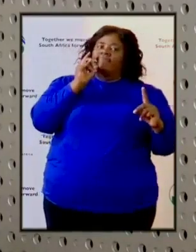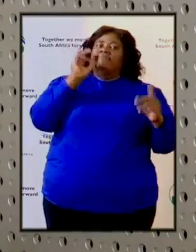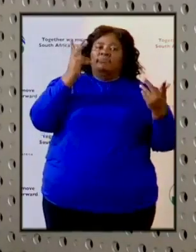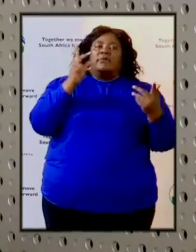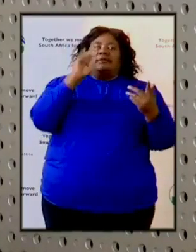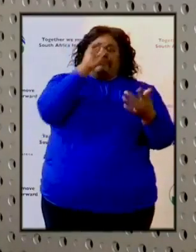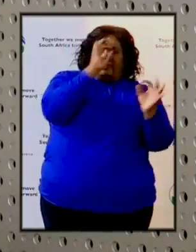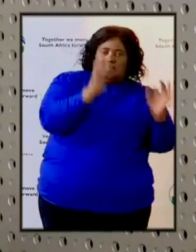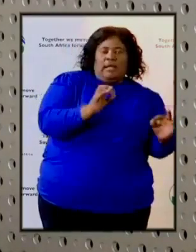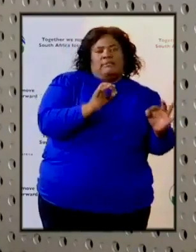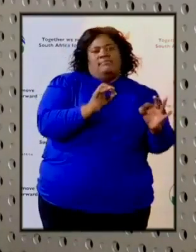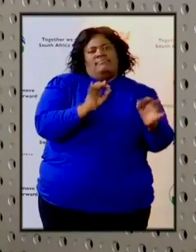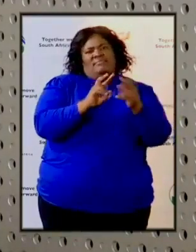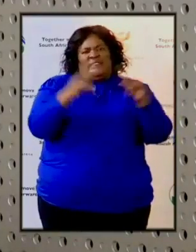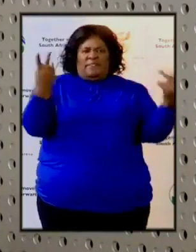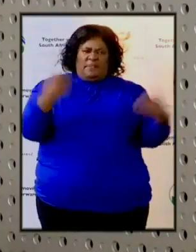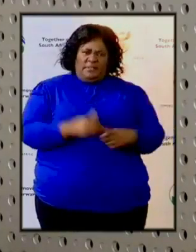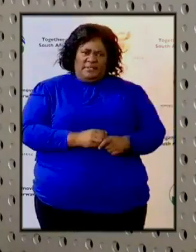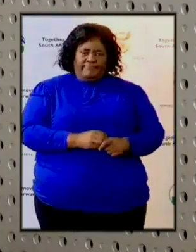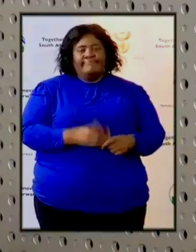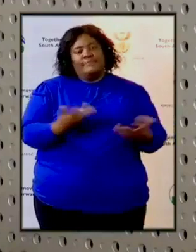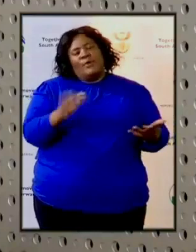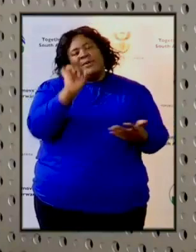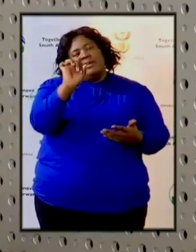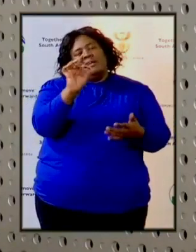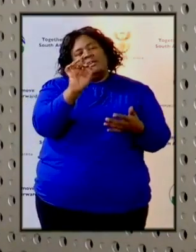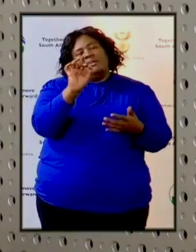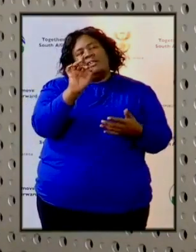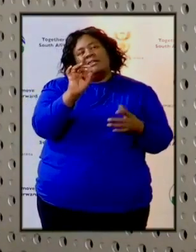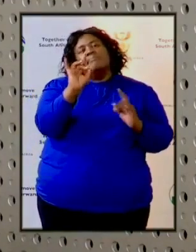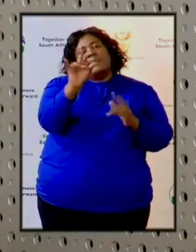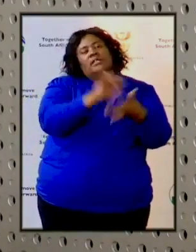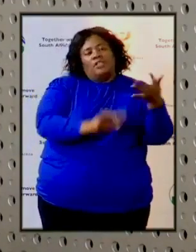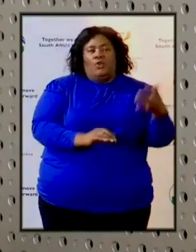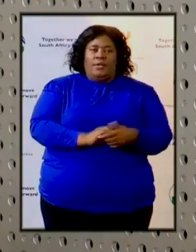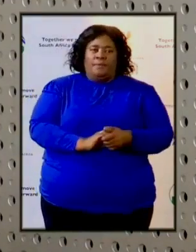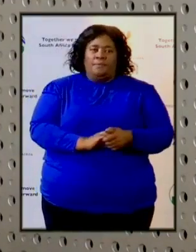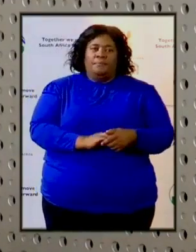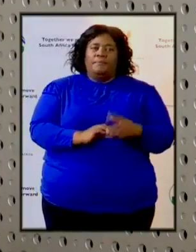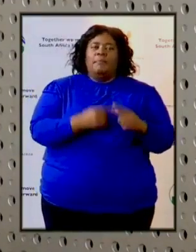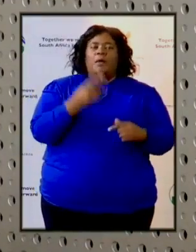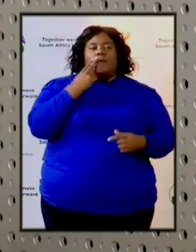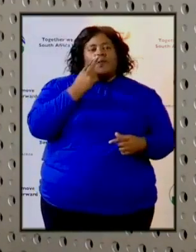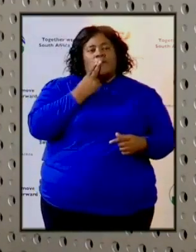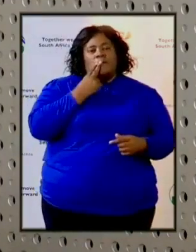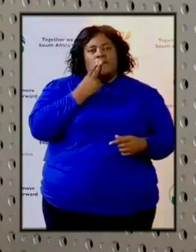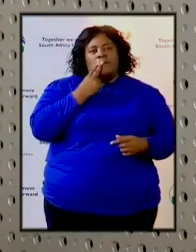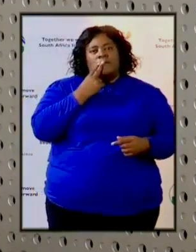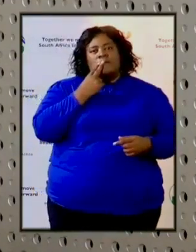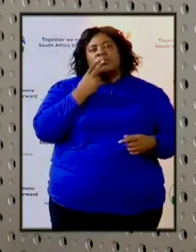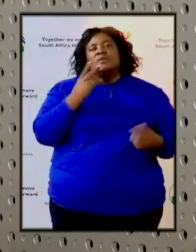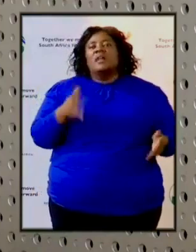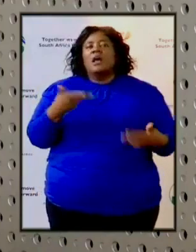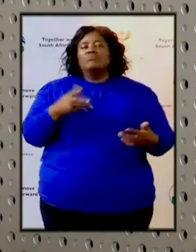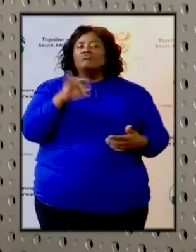So that is the story about tobacco. It's not insinuations,